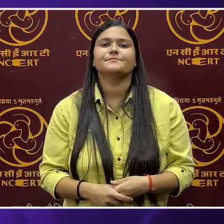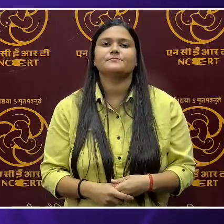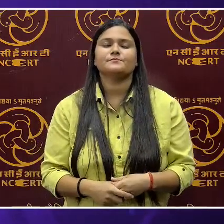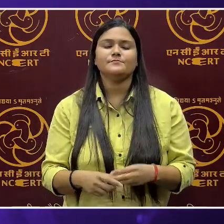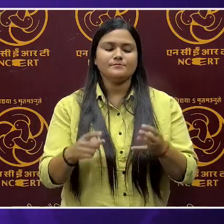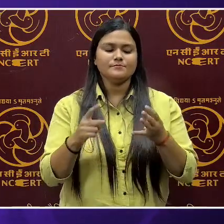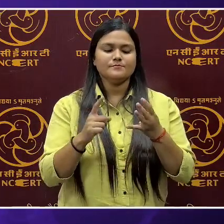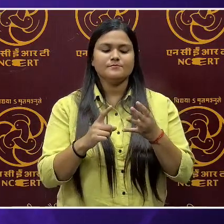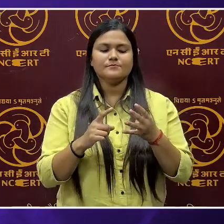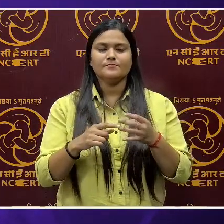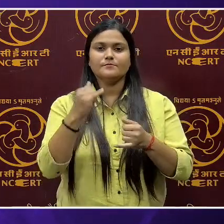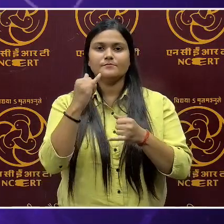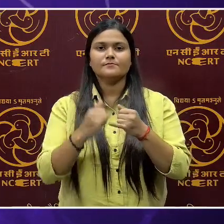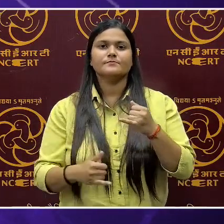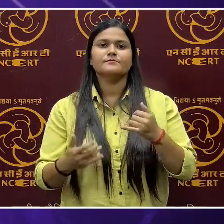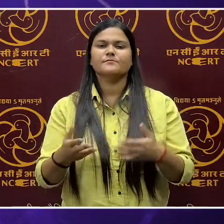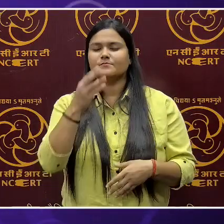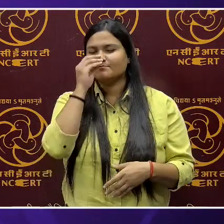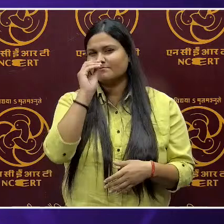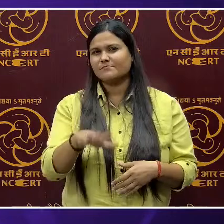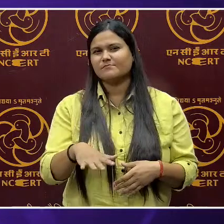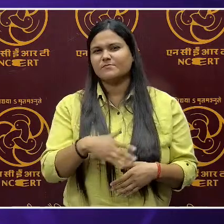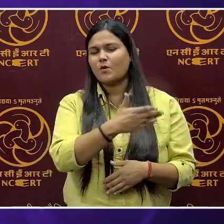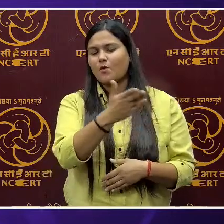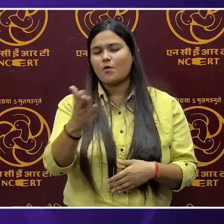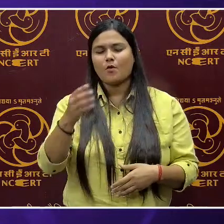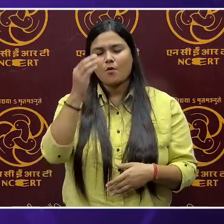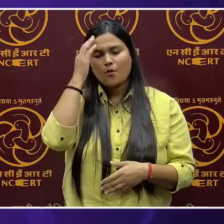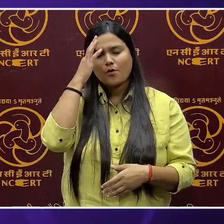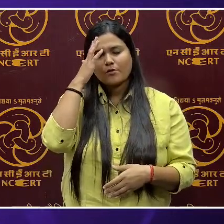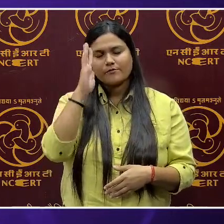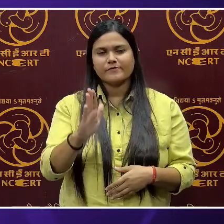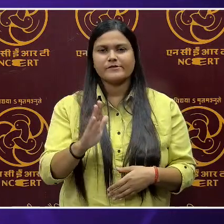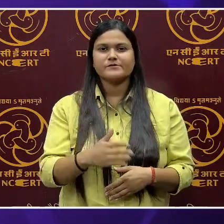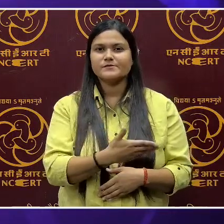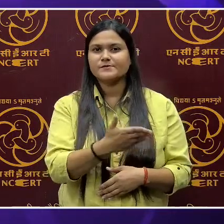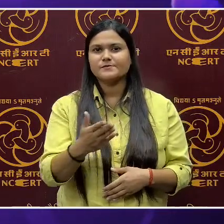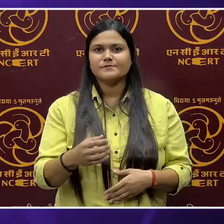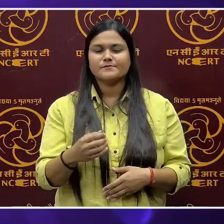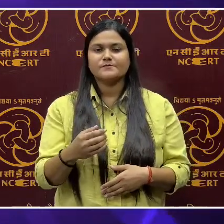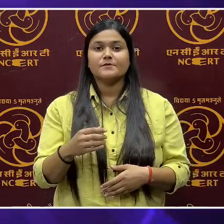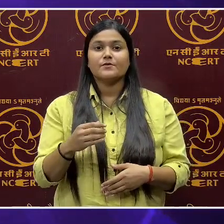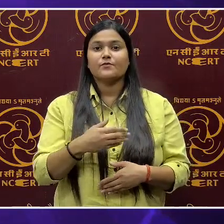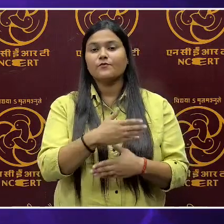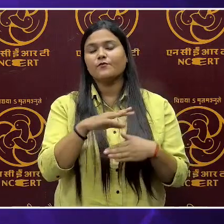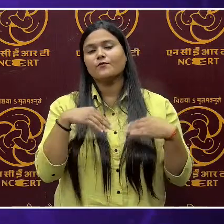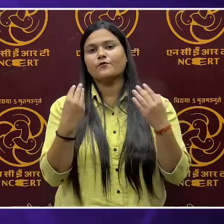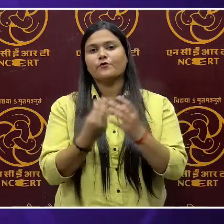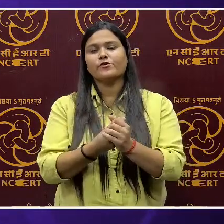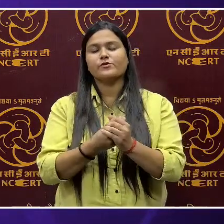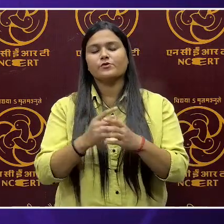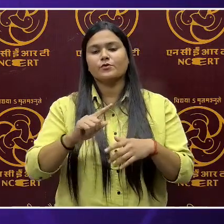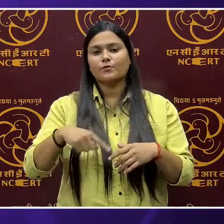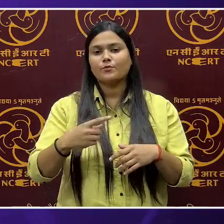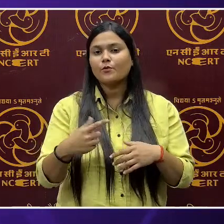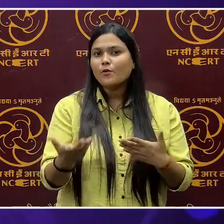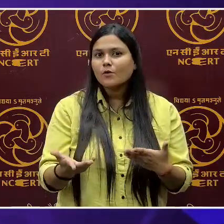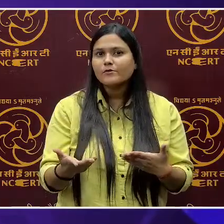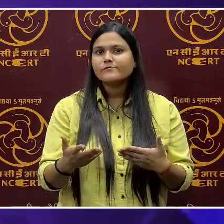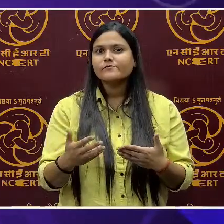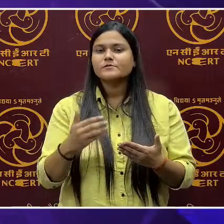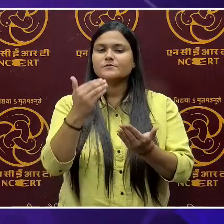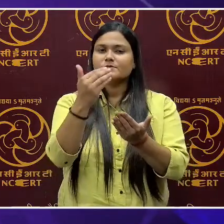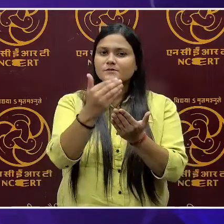now the last one is easy. We should always conserve water because water is